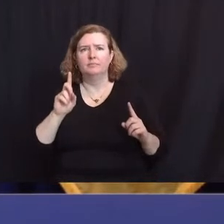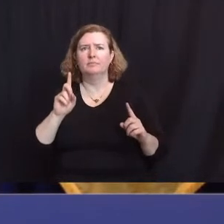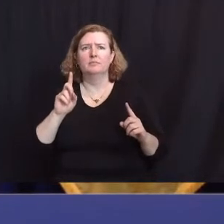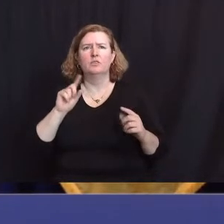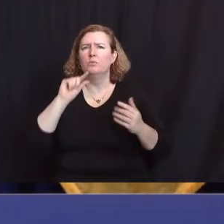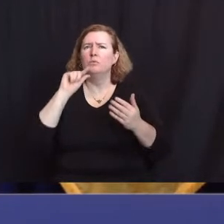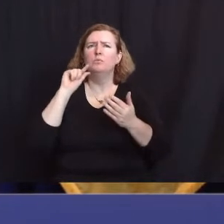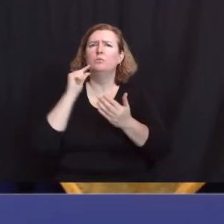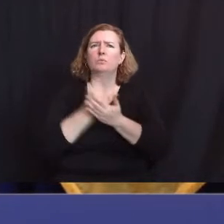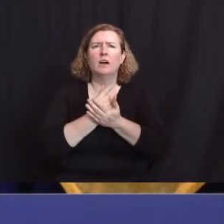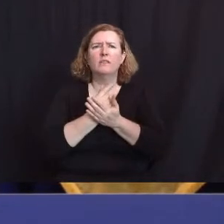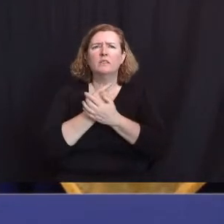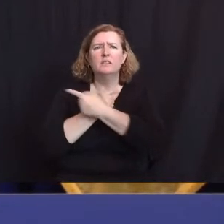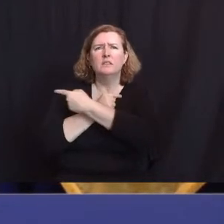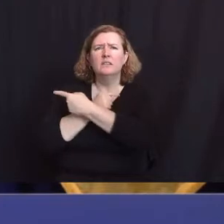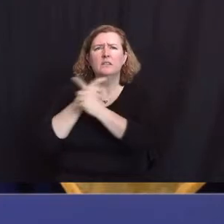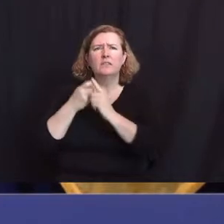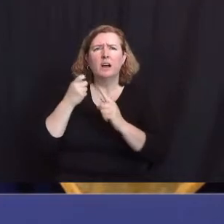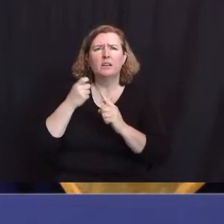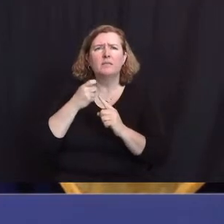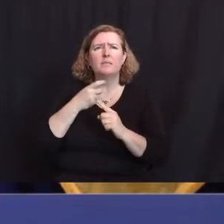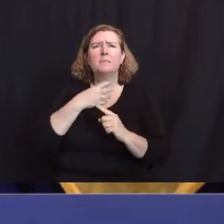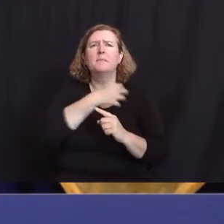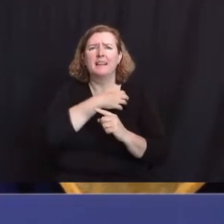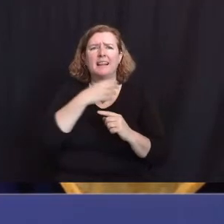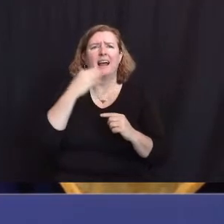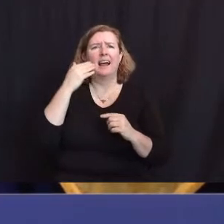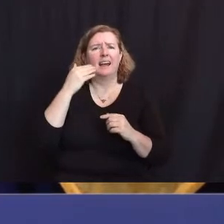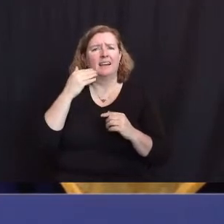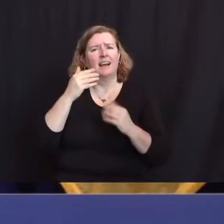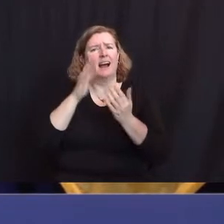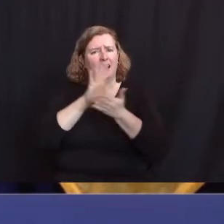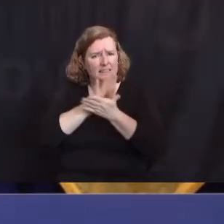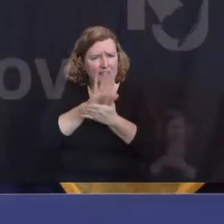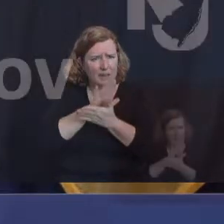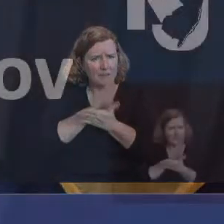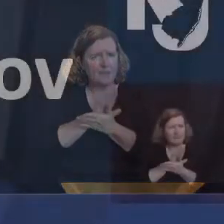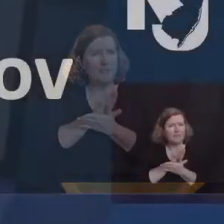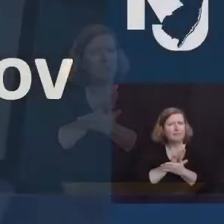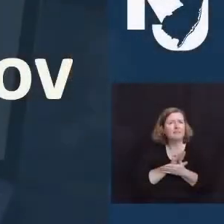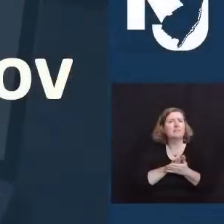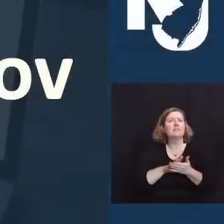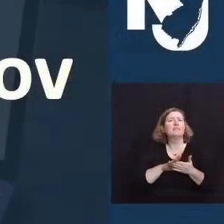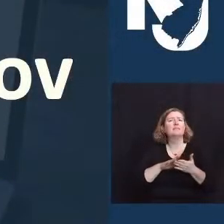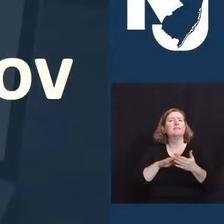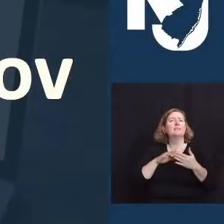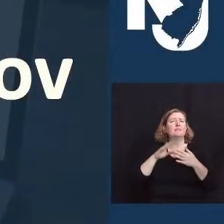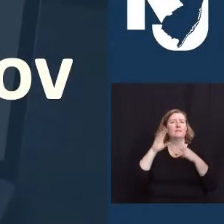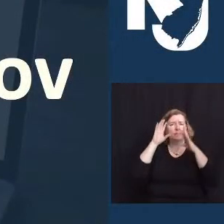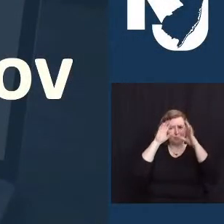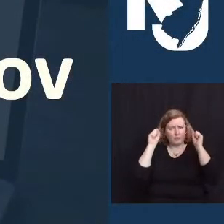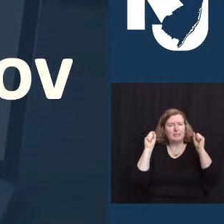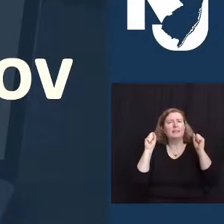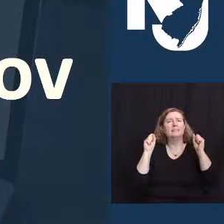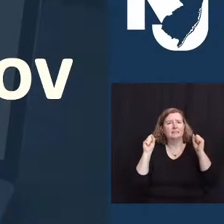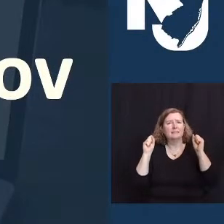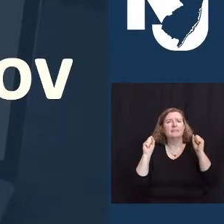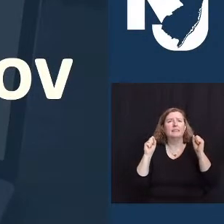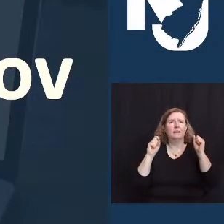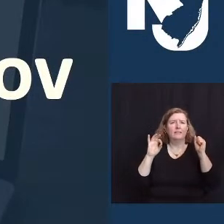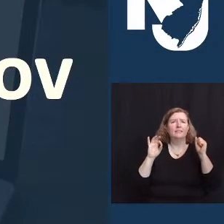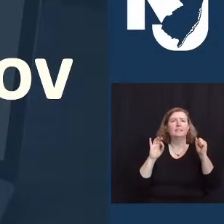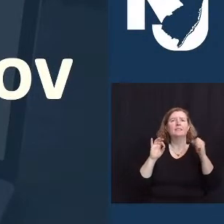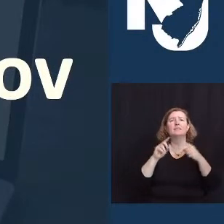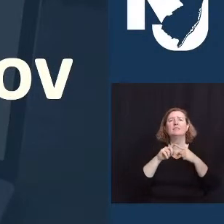State Police Academy, the guy to my left, the Superintendent of the State Police, Colonel Pat Callahan. We have Jared Maples, Director of the Office of Homeland Security and